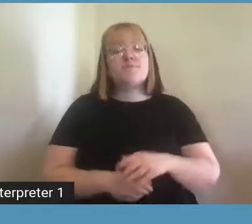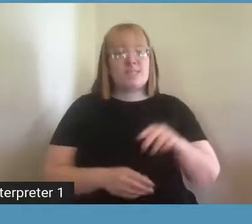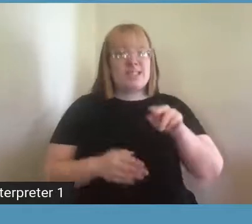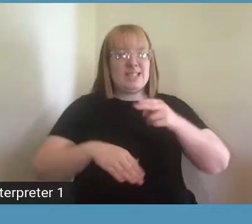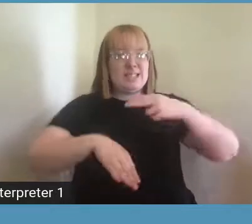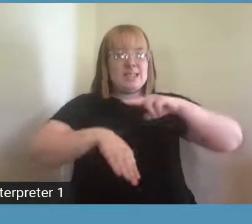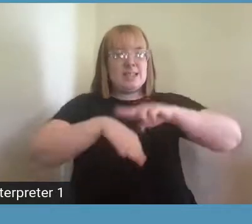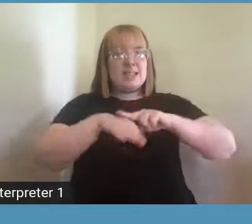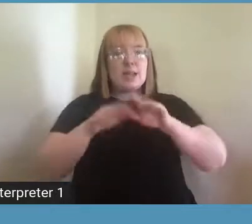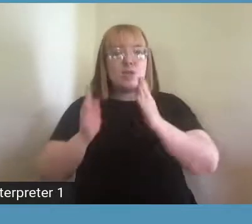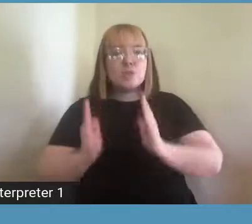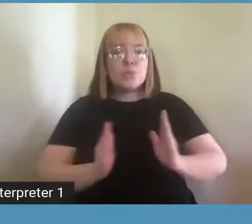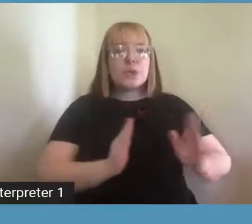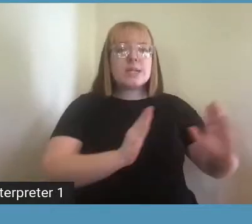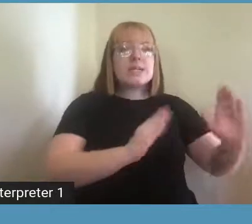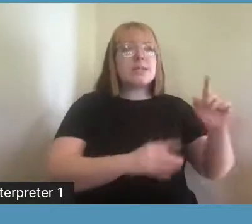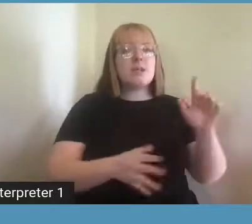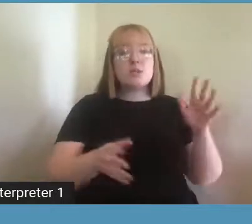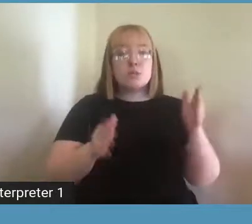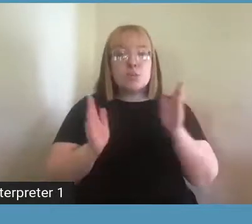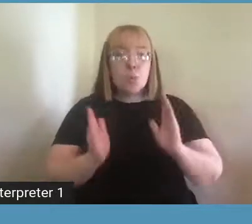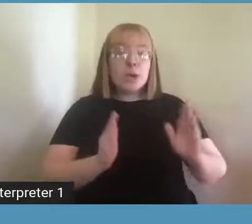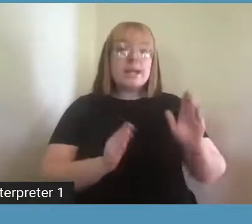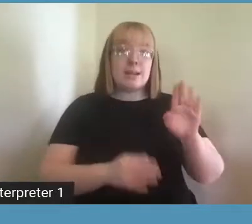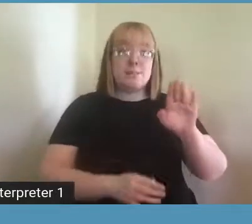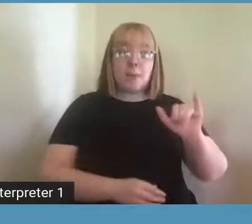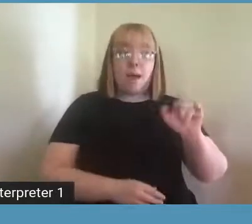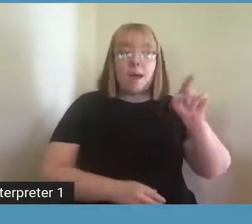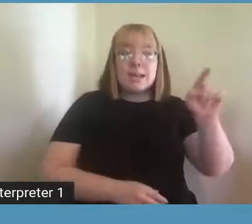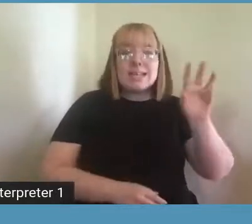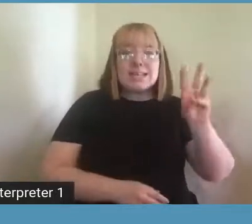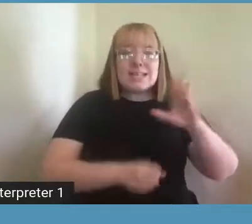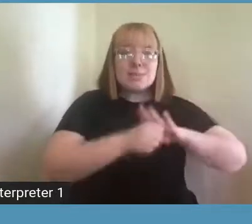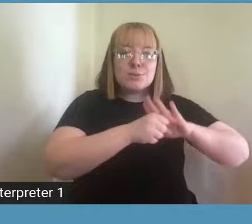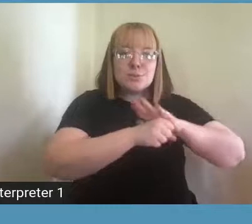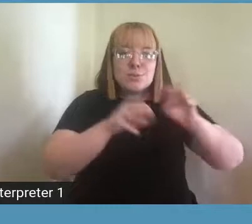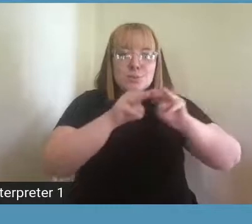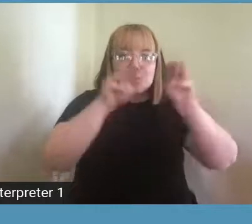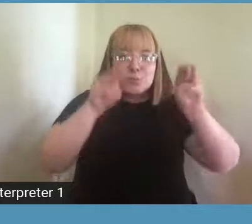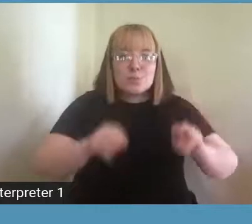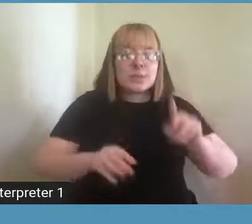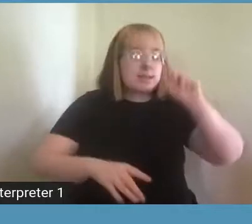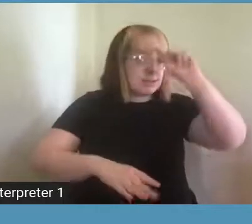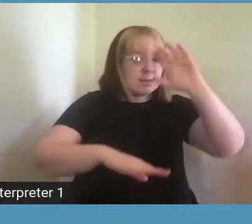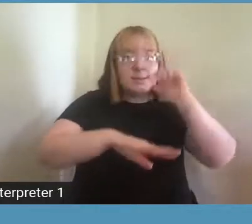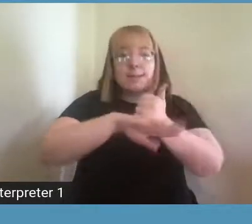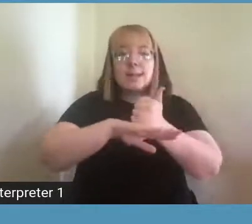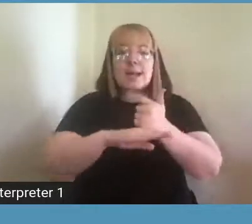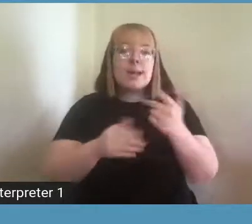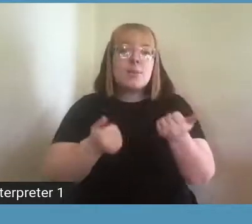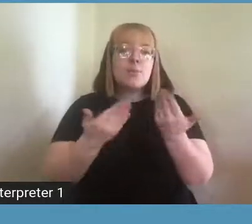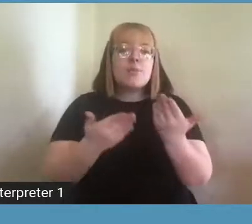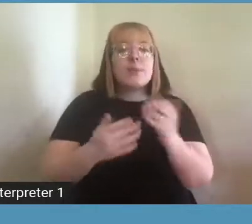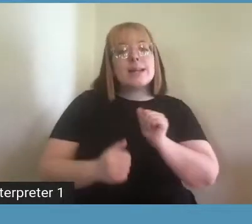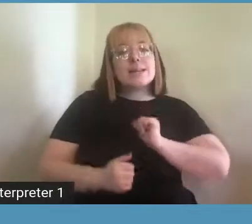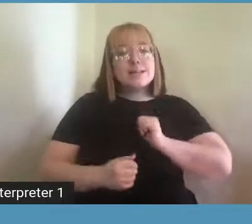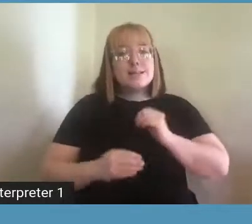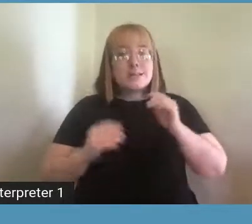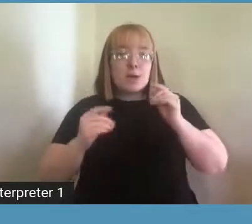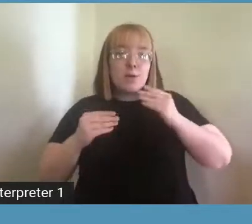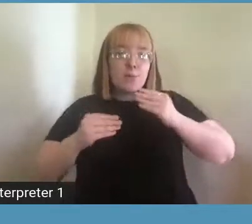U.S. regional museum associations that is dedicated to providing free, self-paced training resources for small